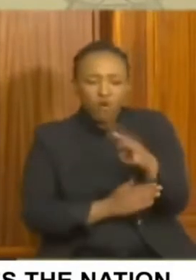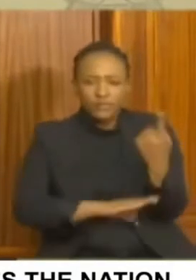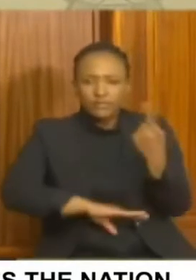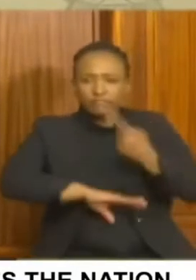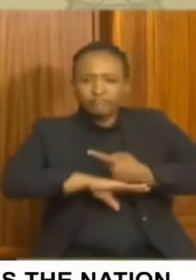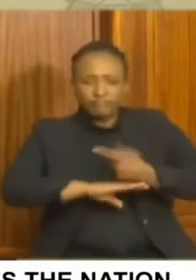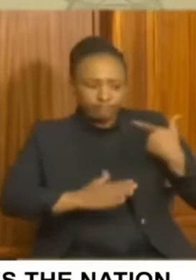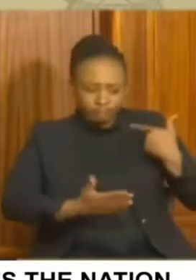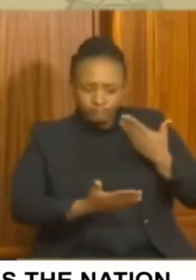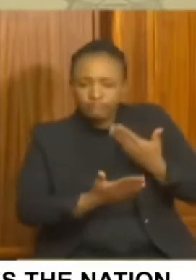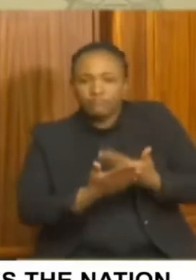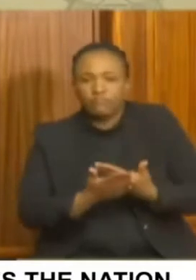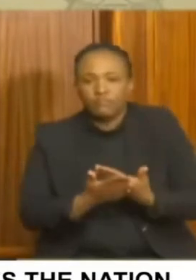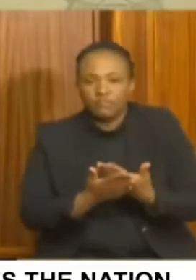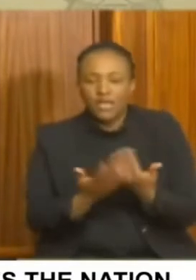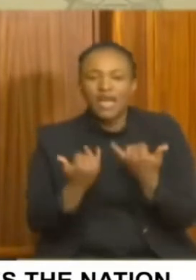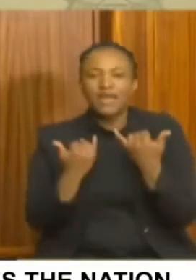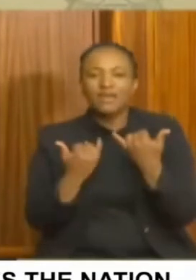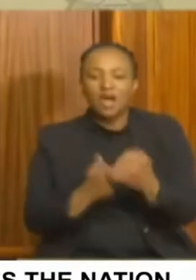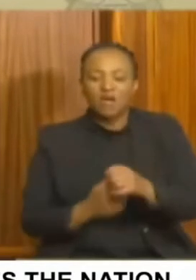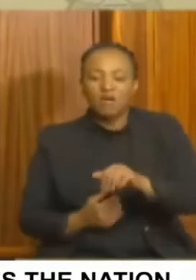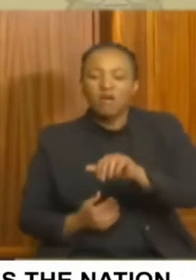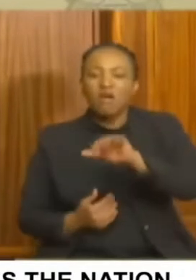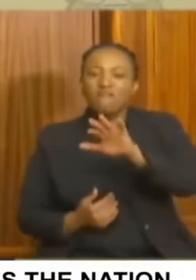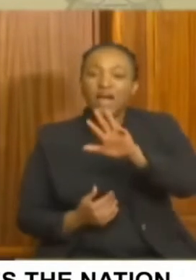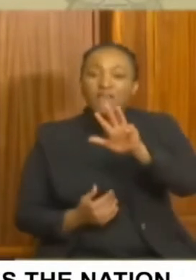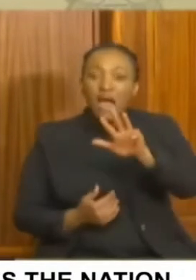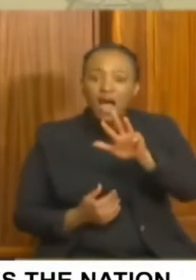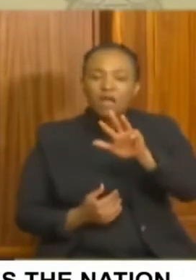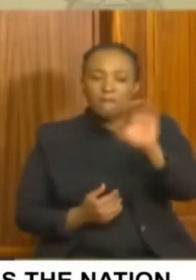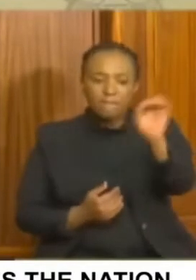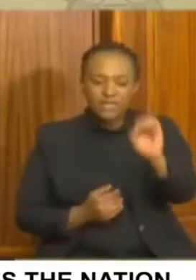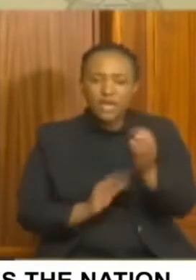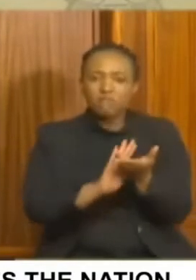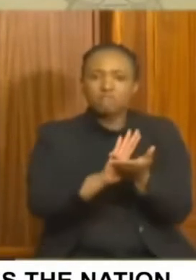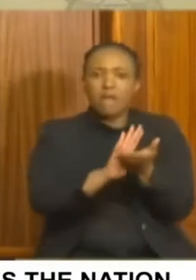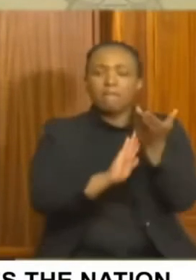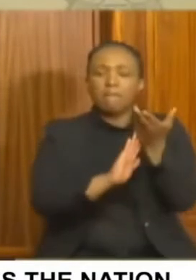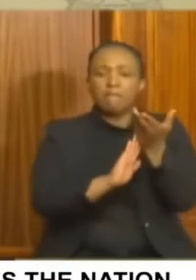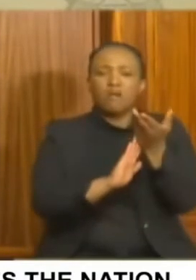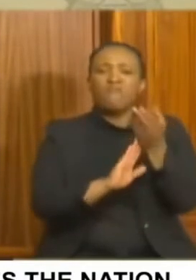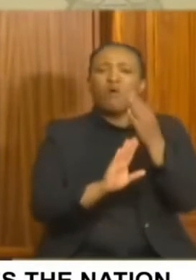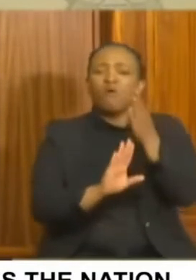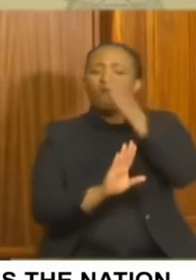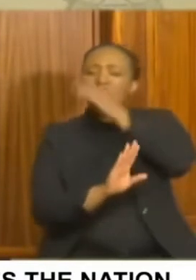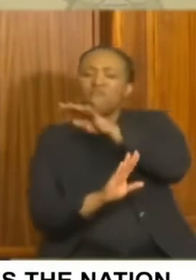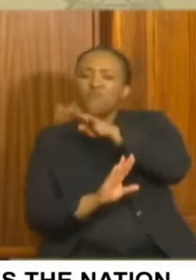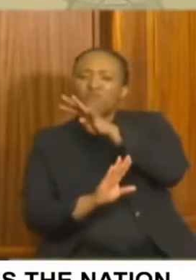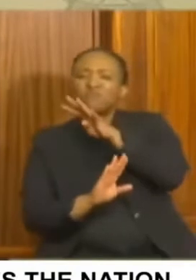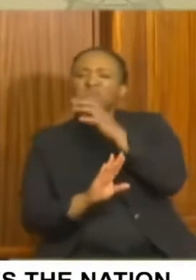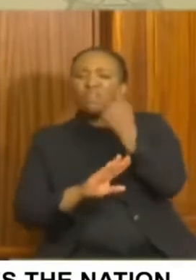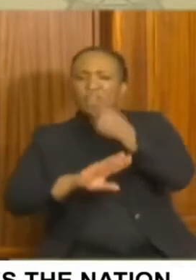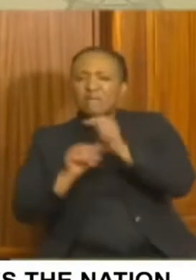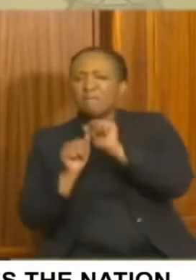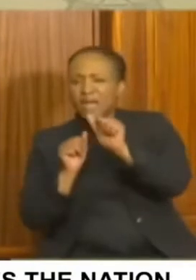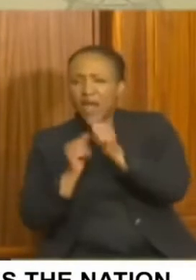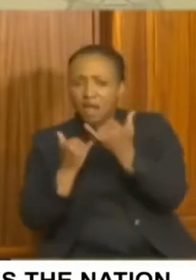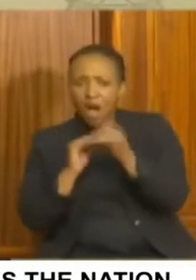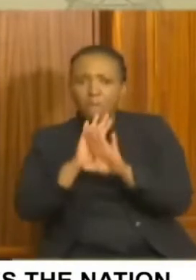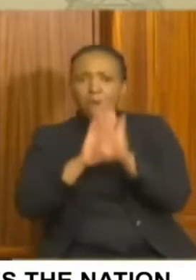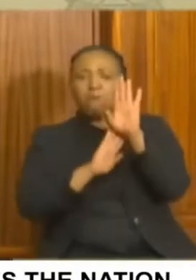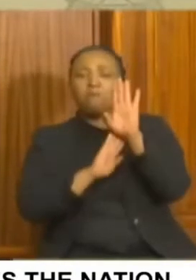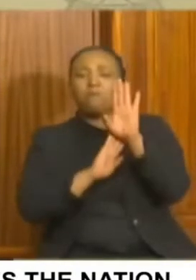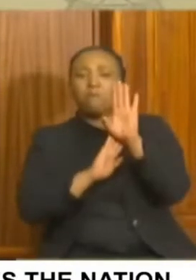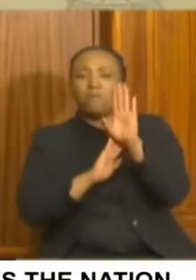days are 59% higher than the preceding 14 days. Oh.